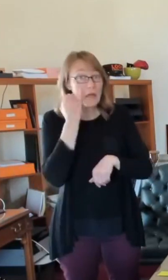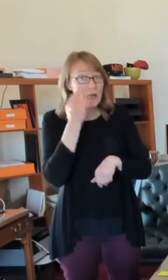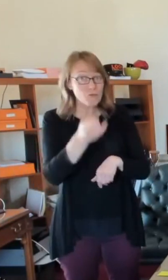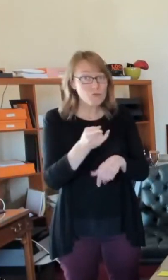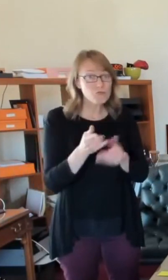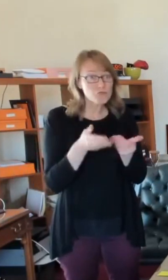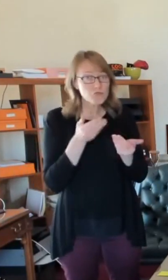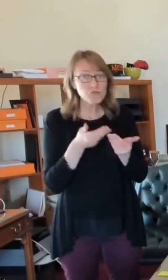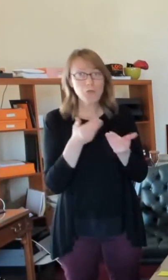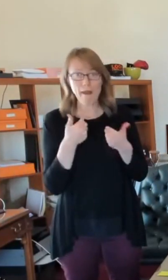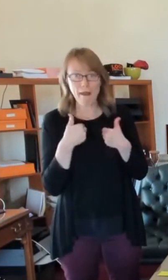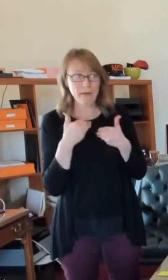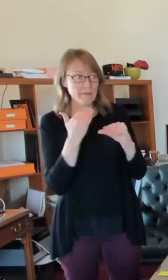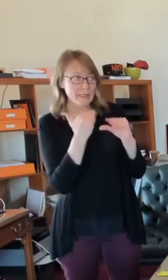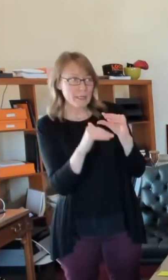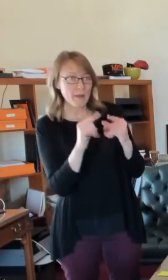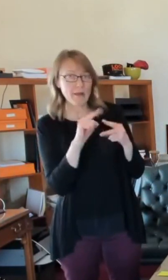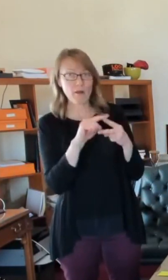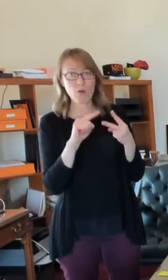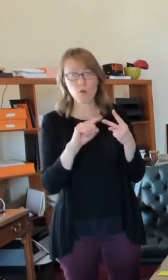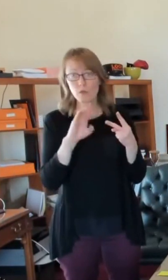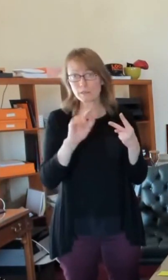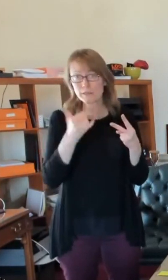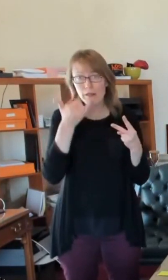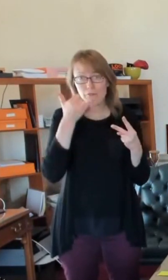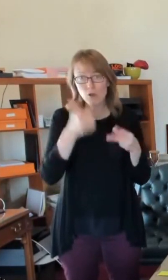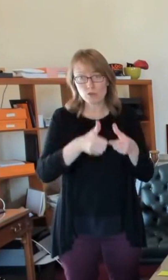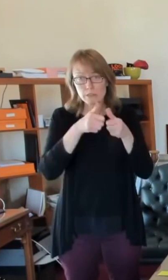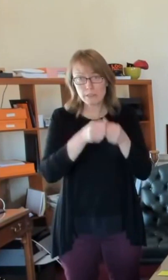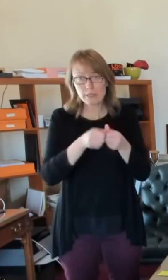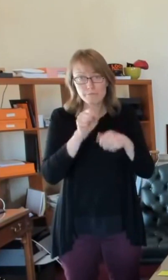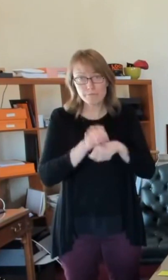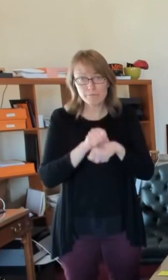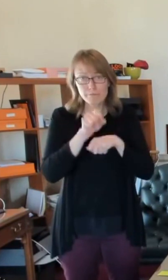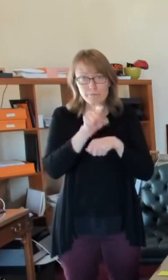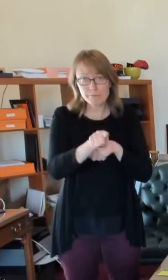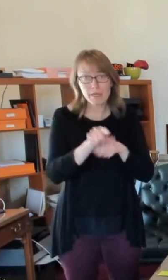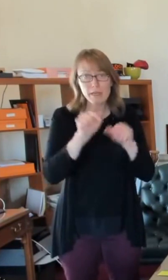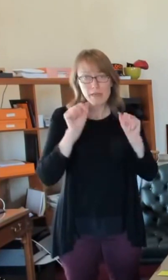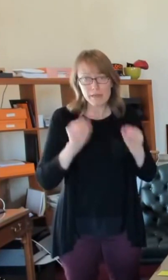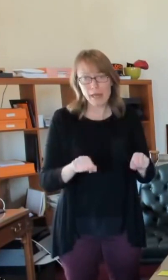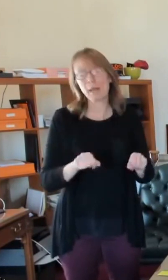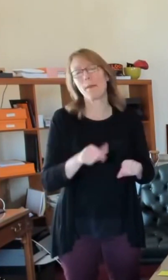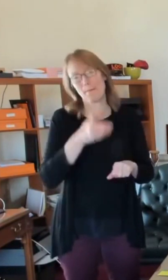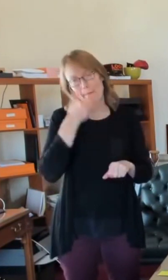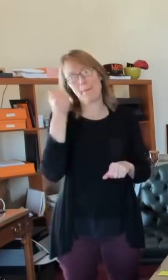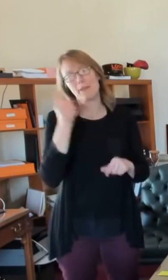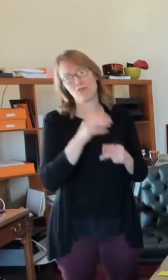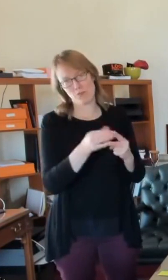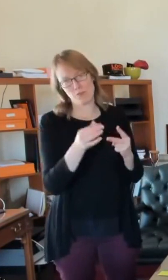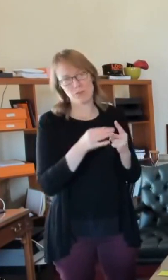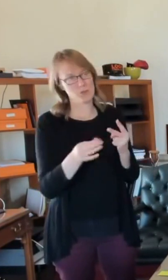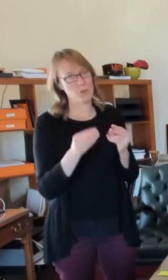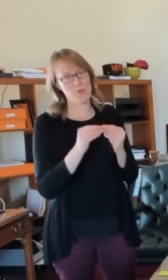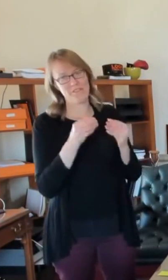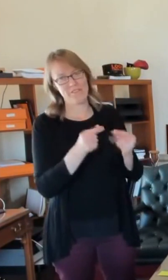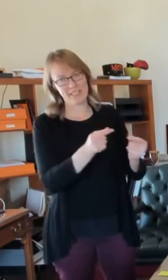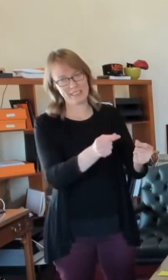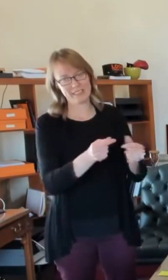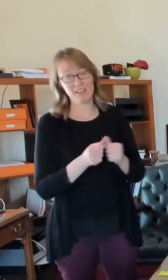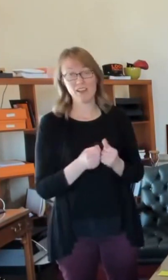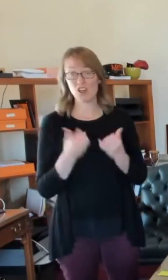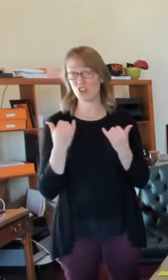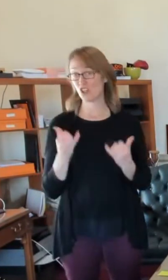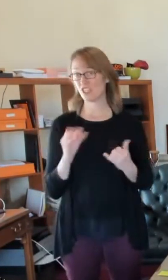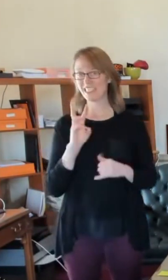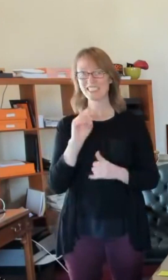can text you at, those are the best ways. I think there are over 60,000 people right now on our registration